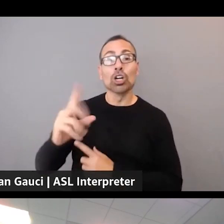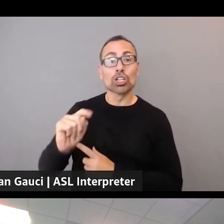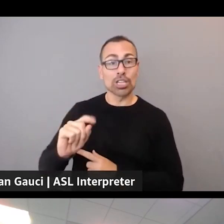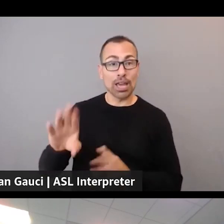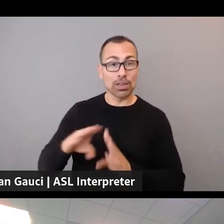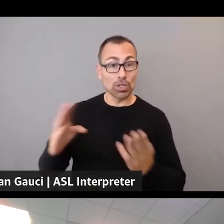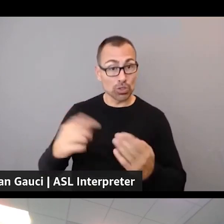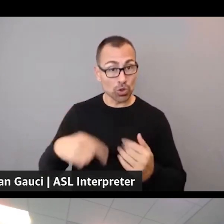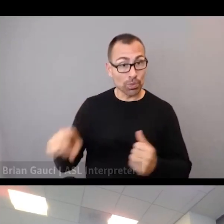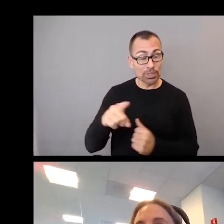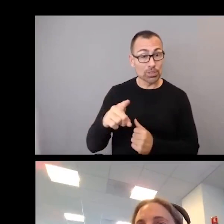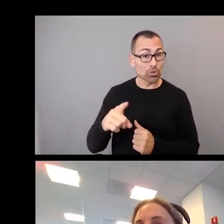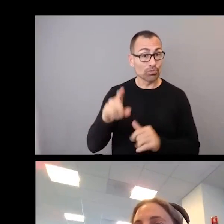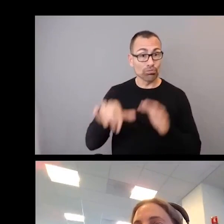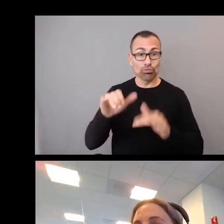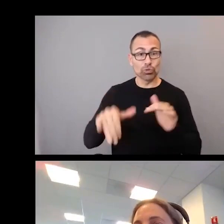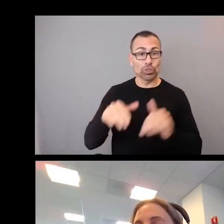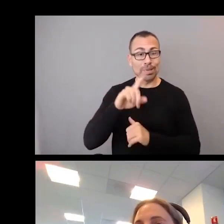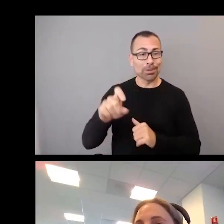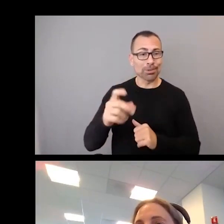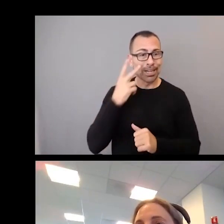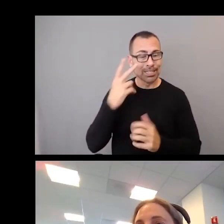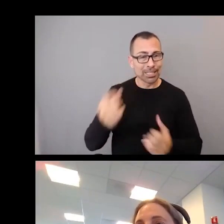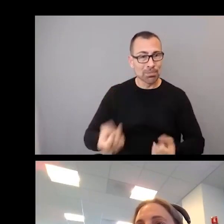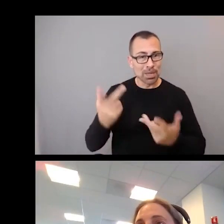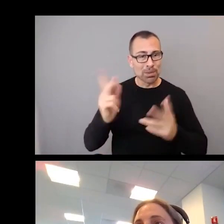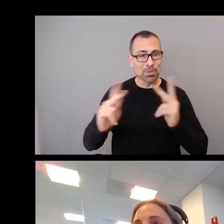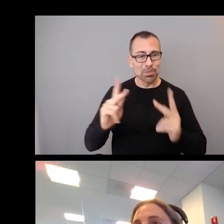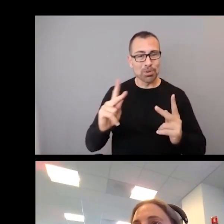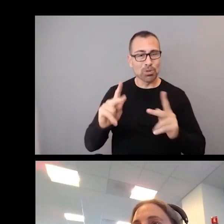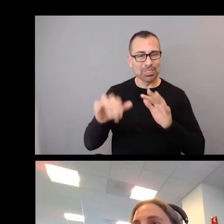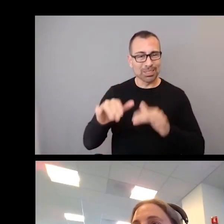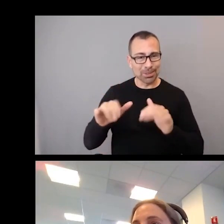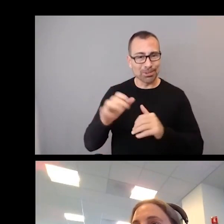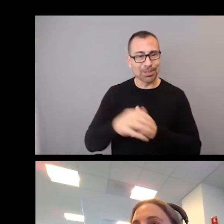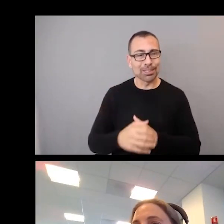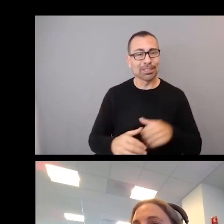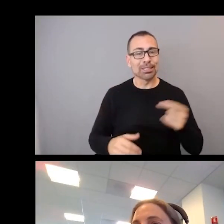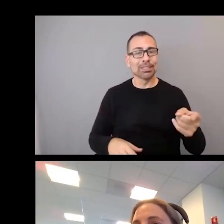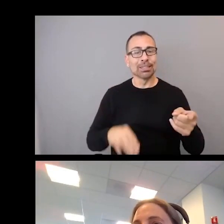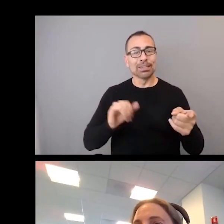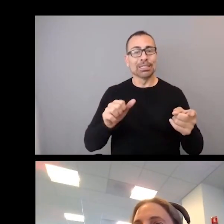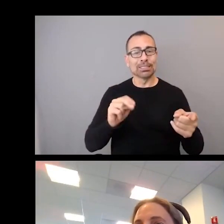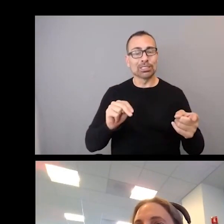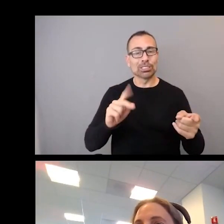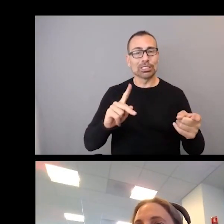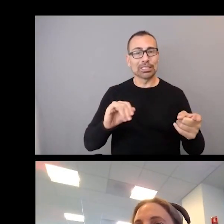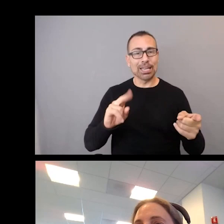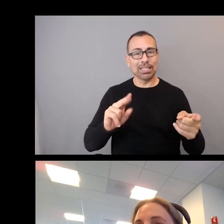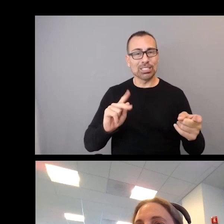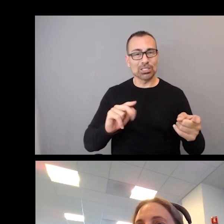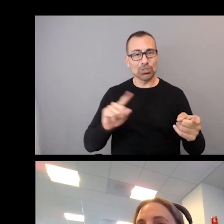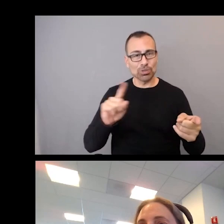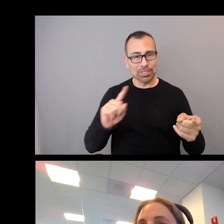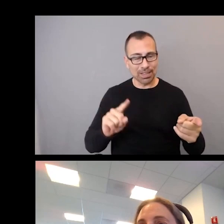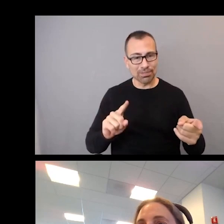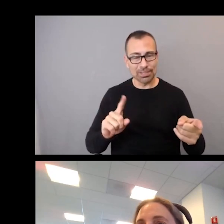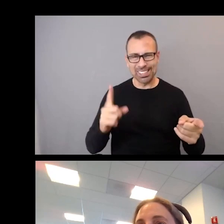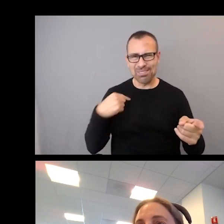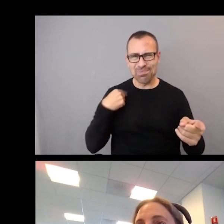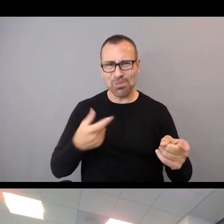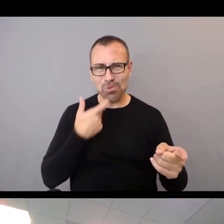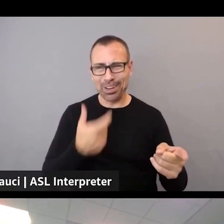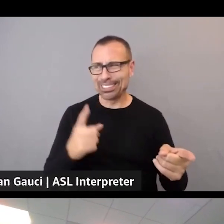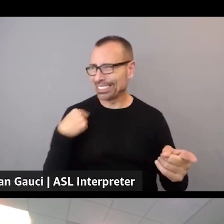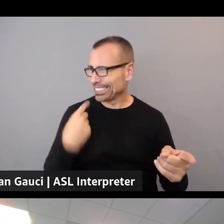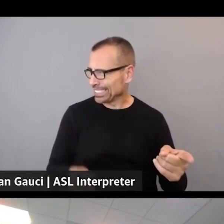here. I gotta call out Janice Skew. Janice Skew has been watching me since probably